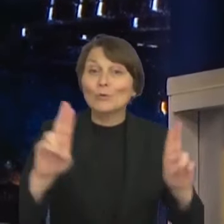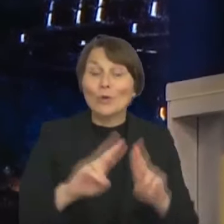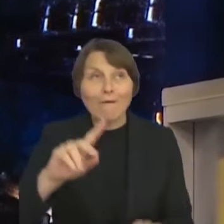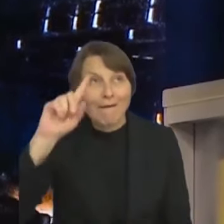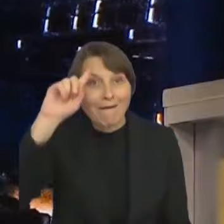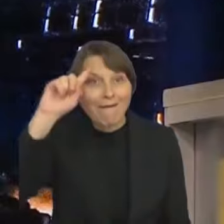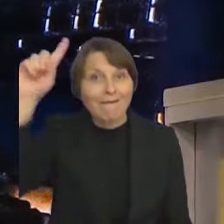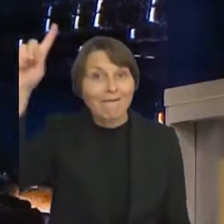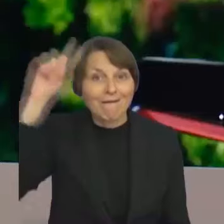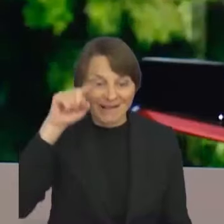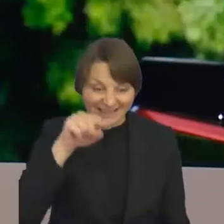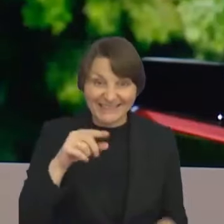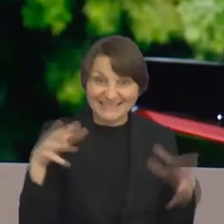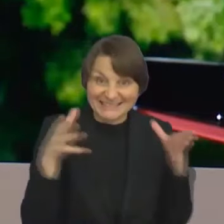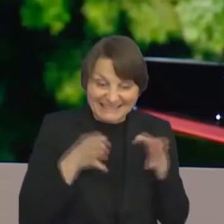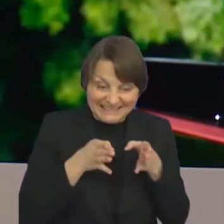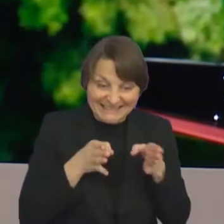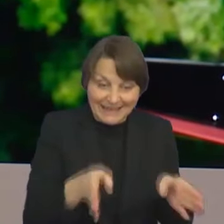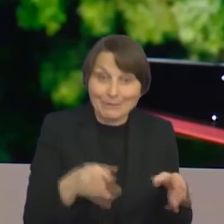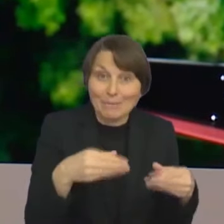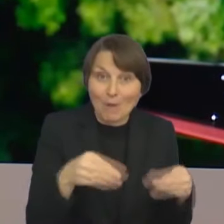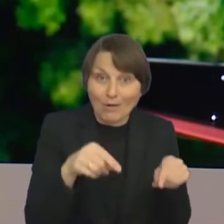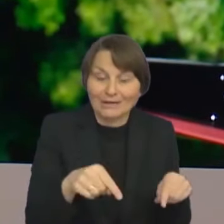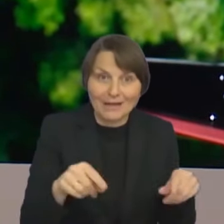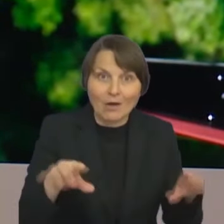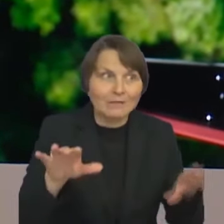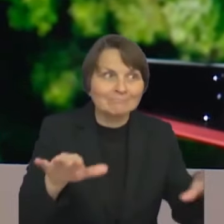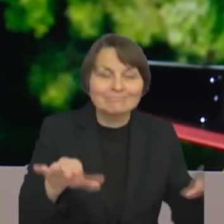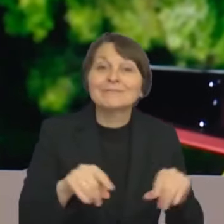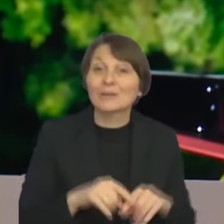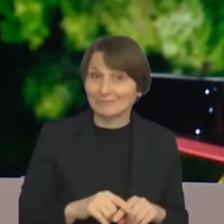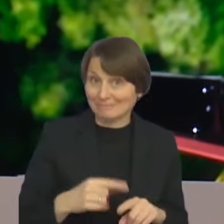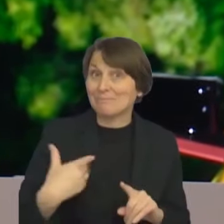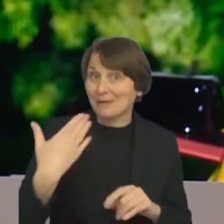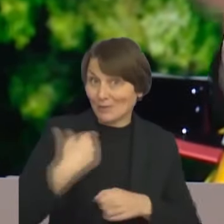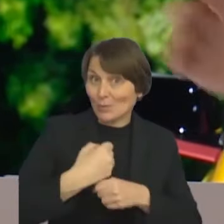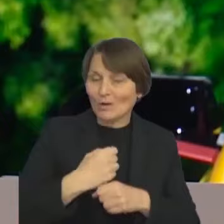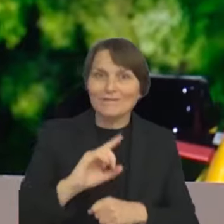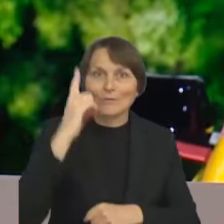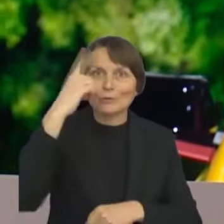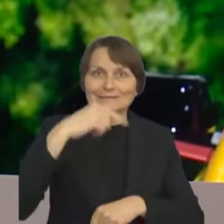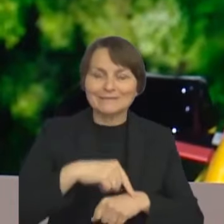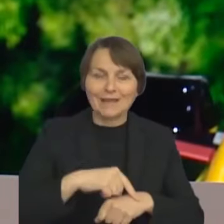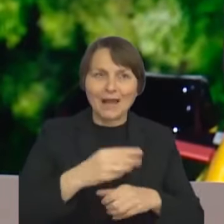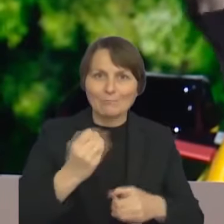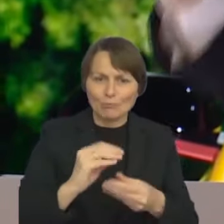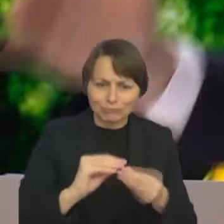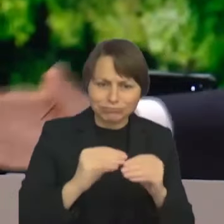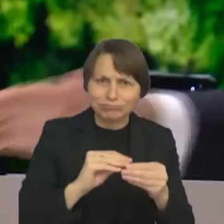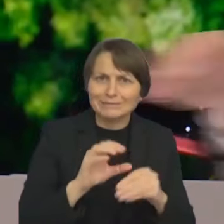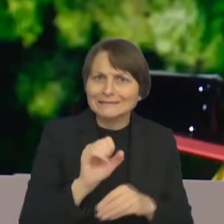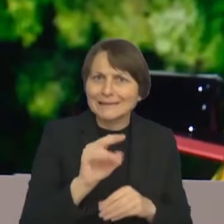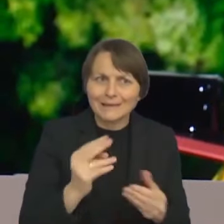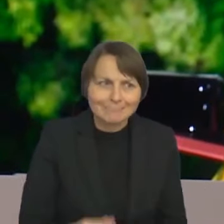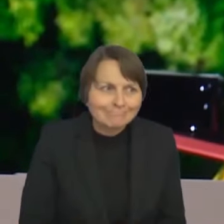that market segment. I was working for Renault when we brought out the first Scenic. It was fantastic. It was really surprising. But